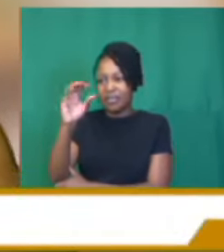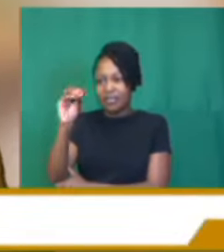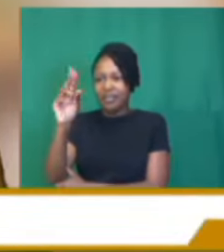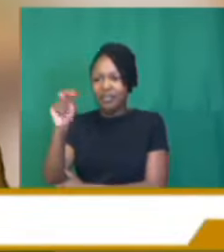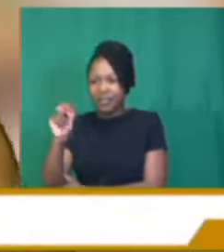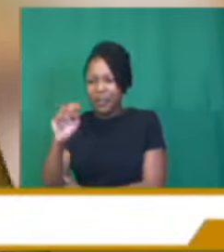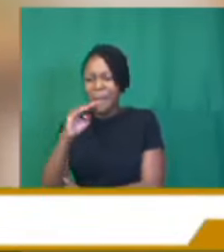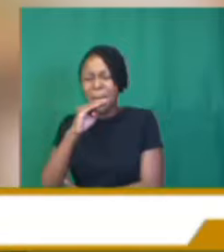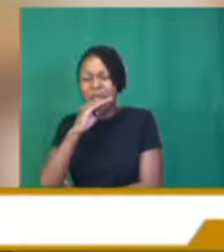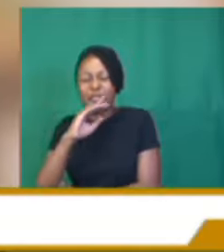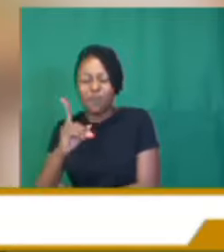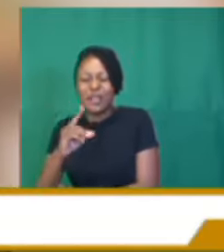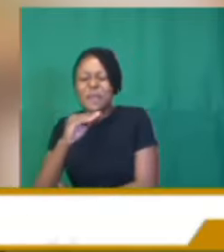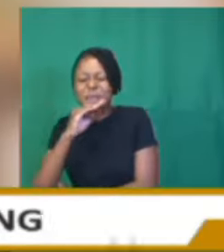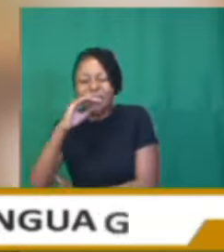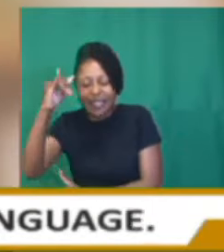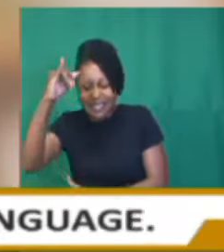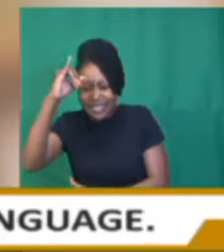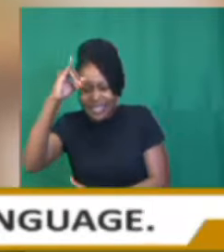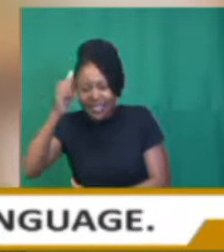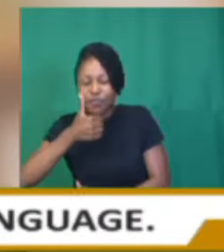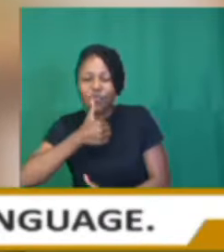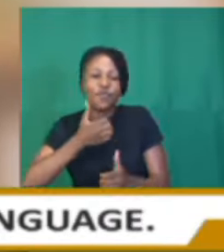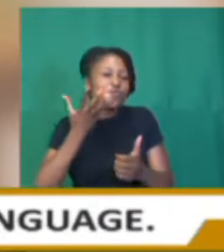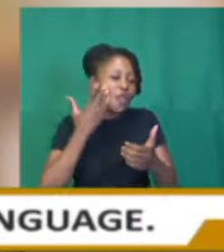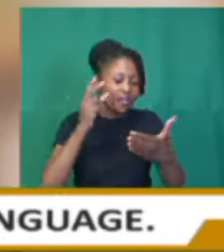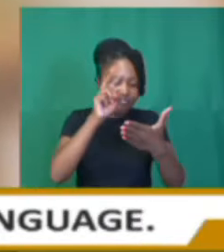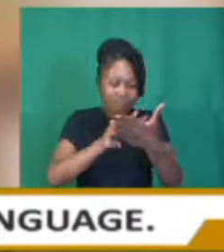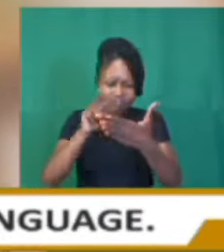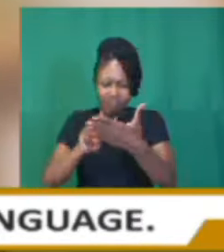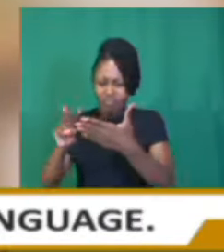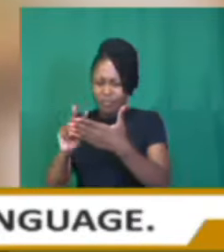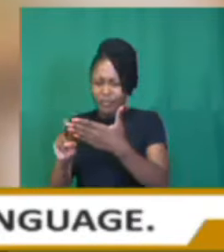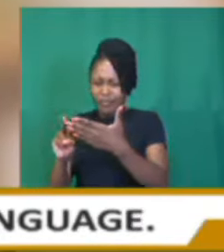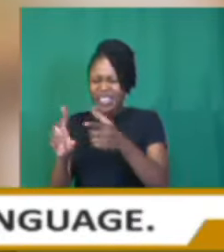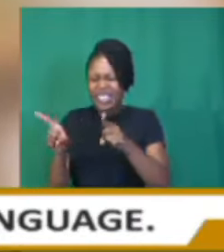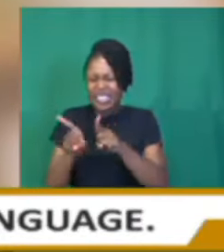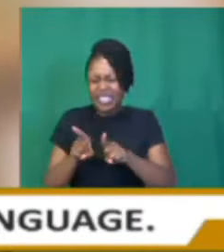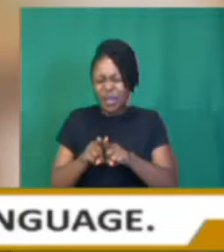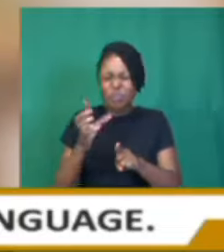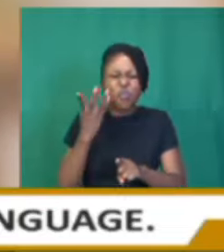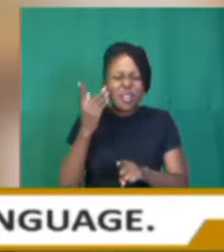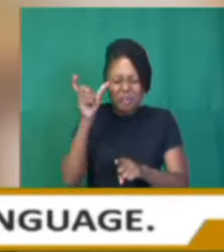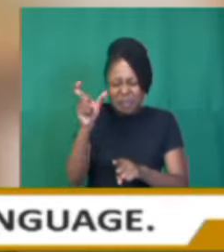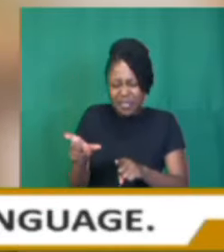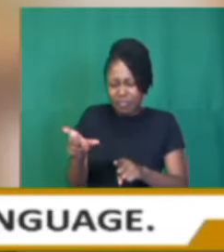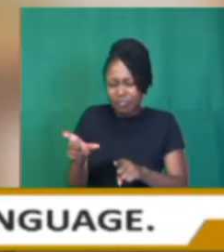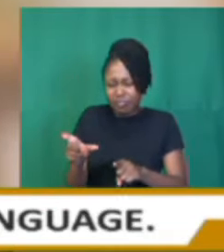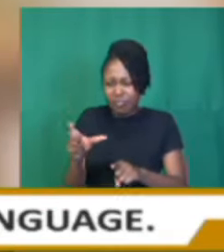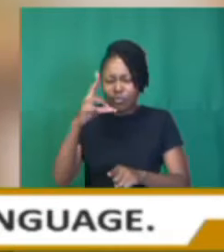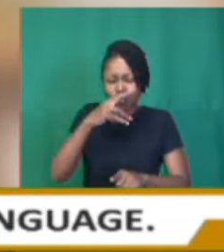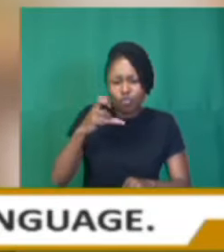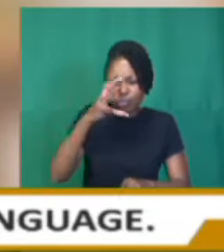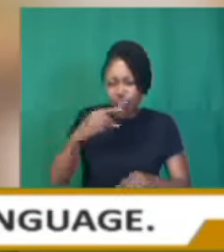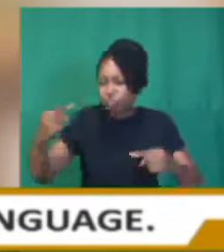while you are reading. So text annotation can be likened to having a conversation with your text. It's like you are saying